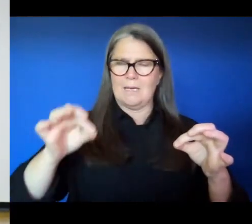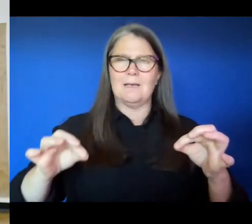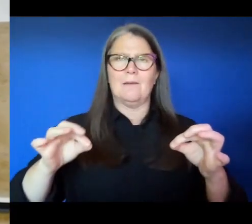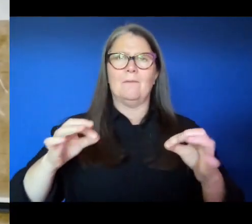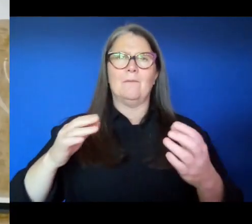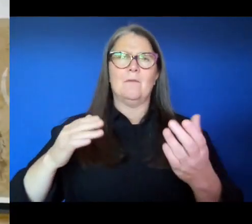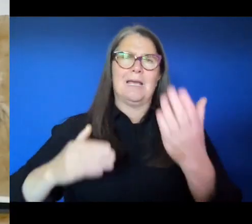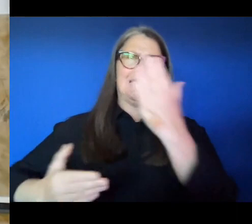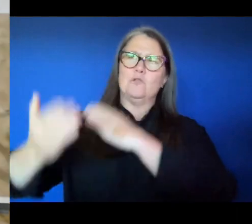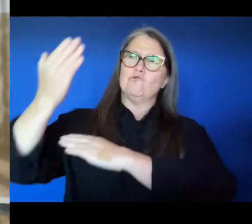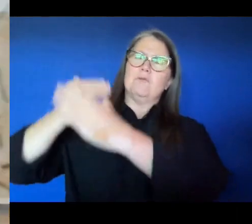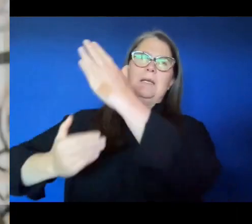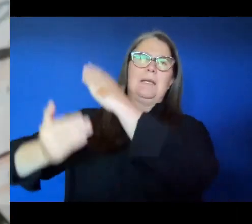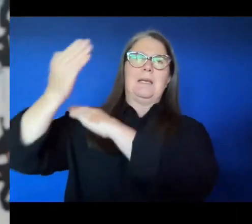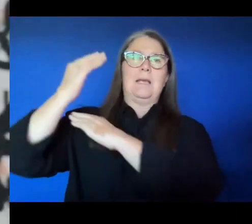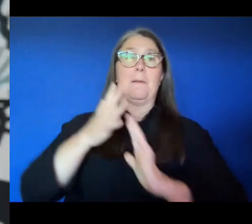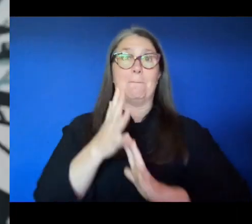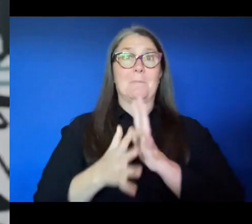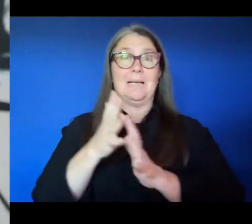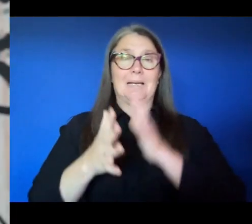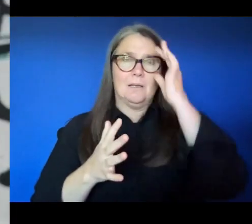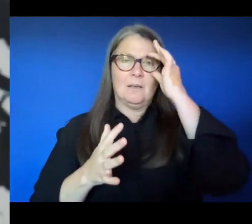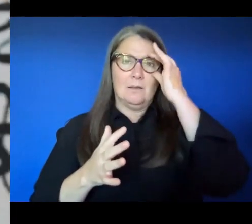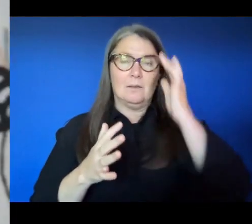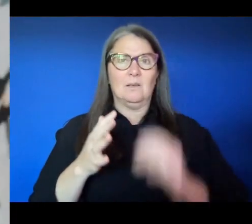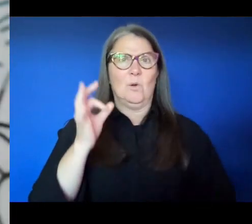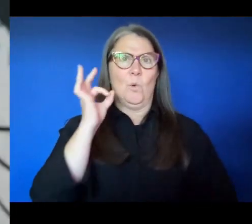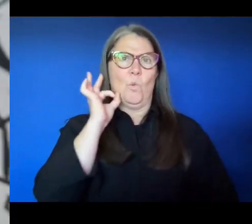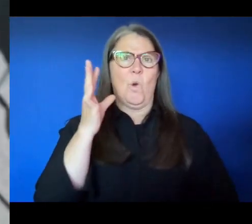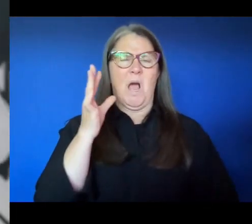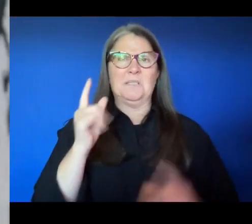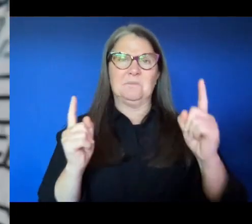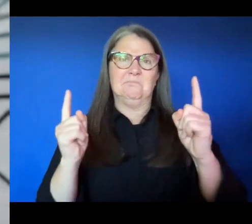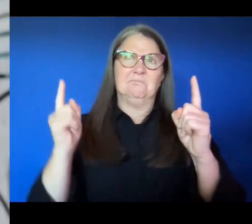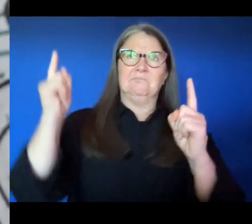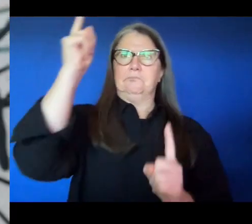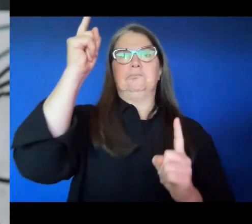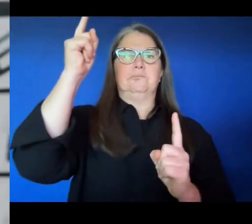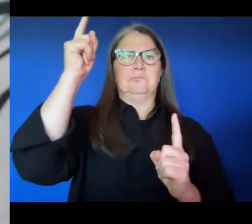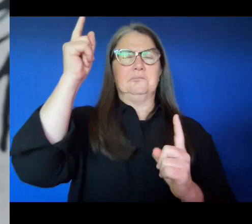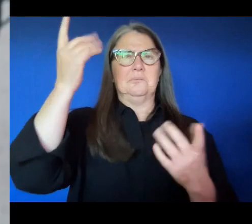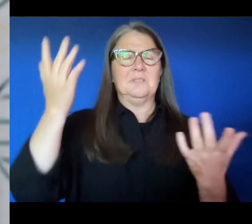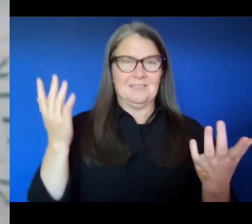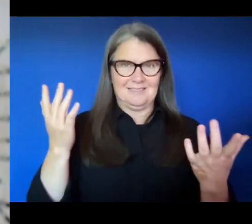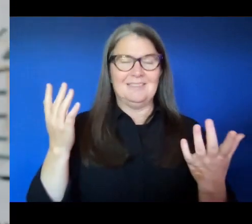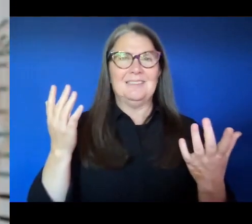supremacist project. That, of a bloodline. Yeah, that all these pure white races are,